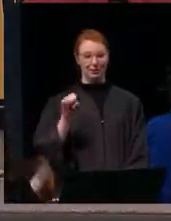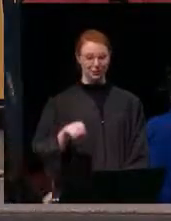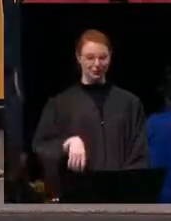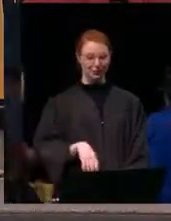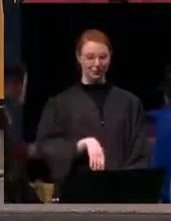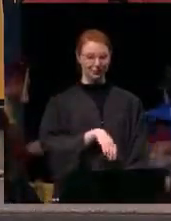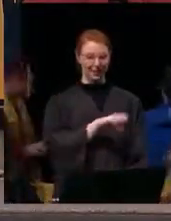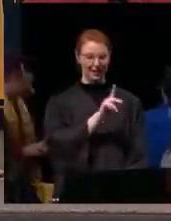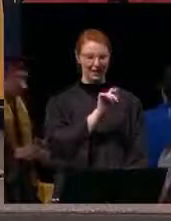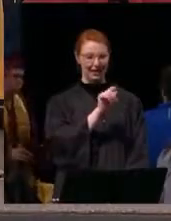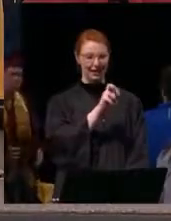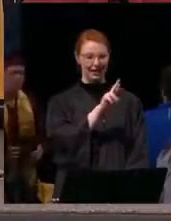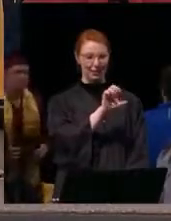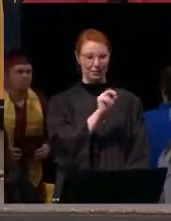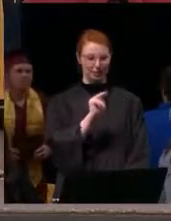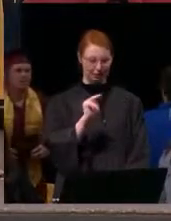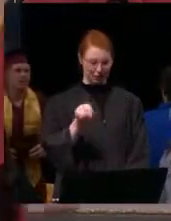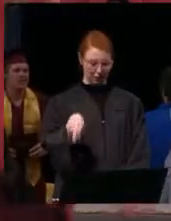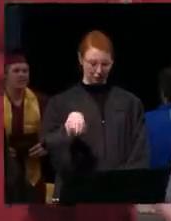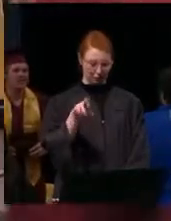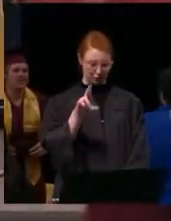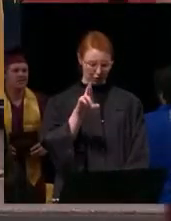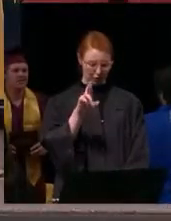Cameron Rowe.